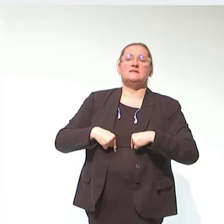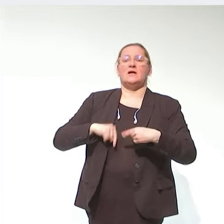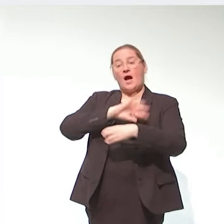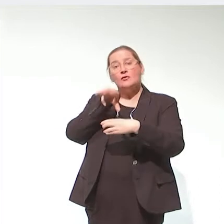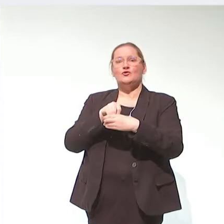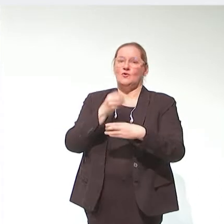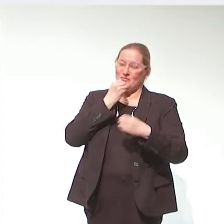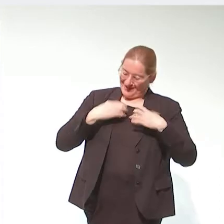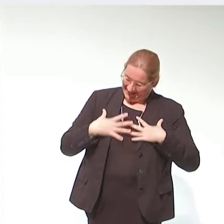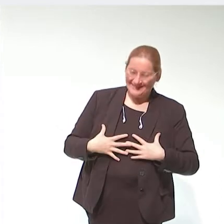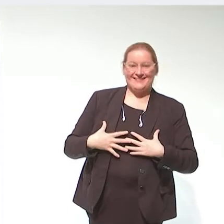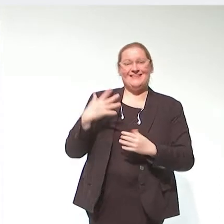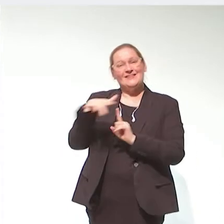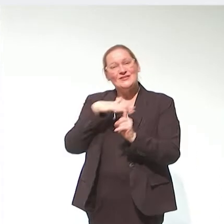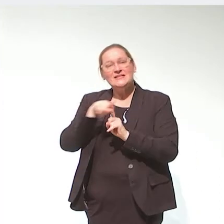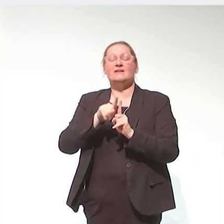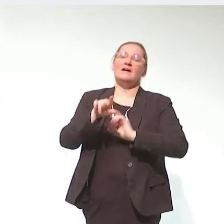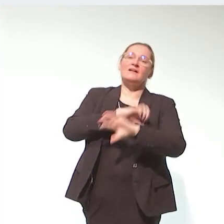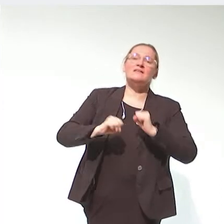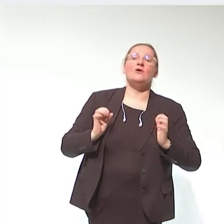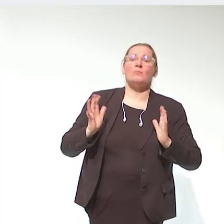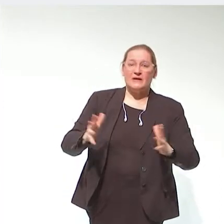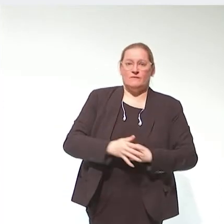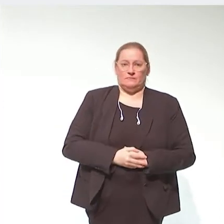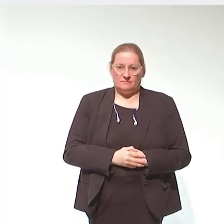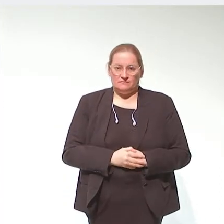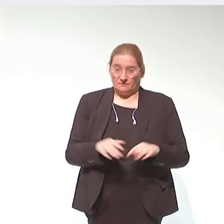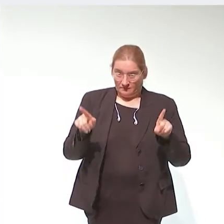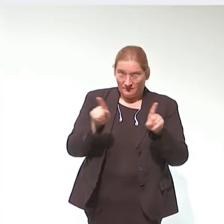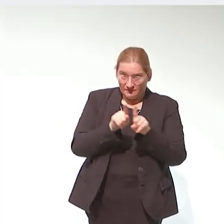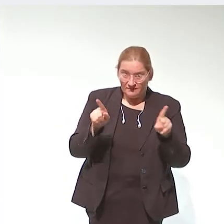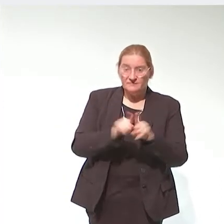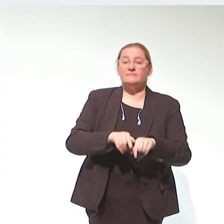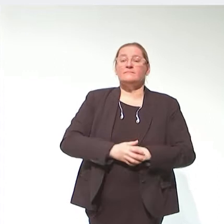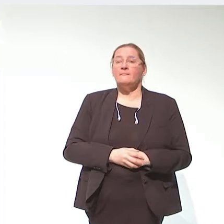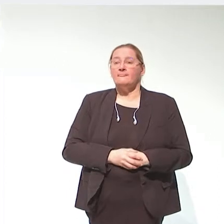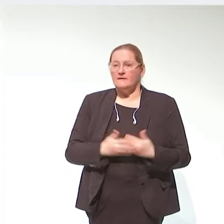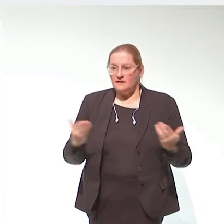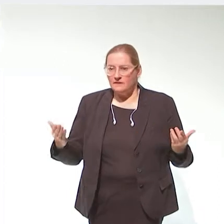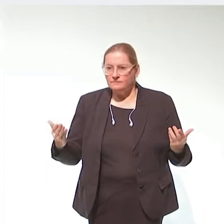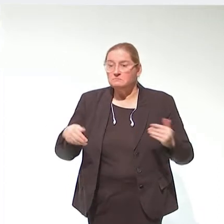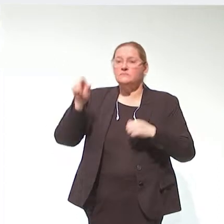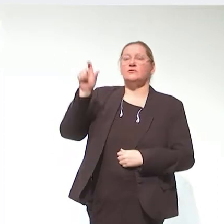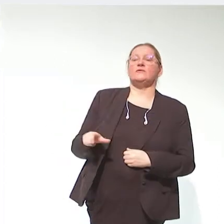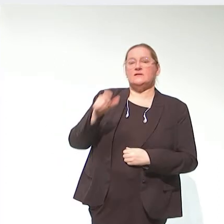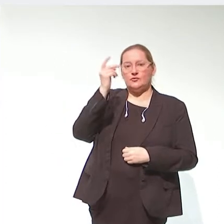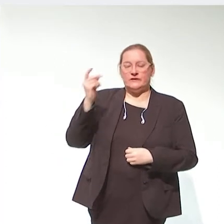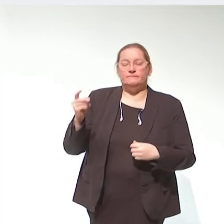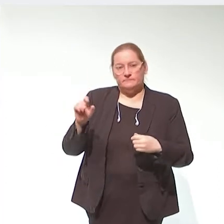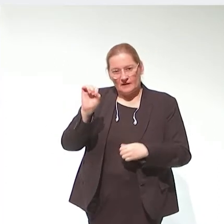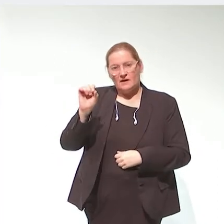Autism Advisory Council at the Directorate for Disability Issues Ministry for Inclusion, Social Wellbeing. And